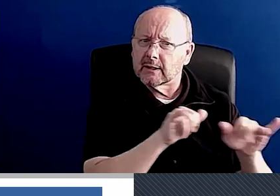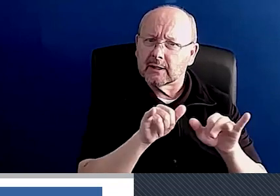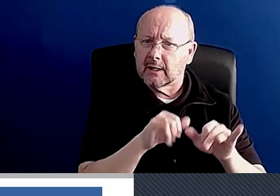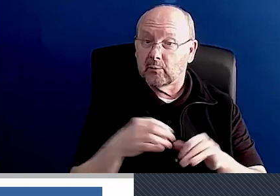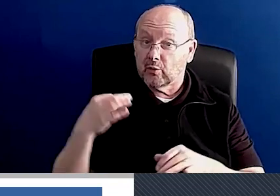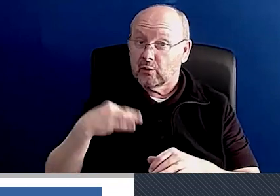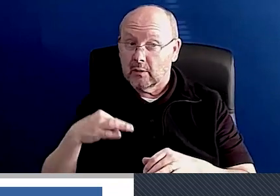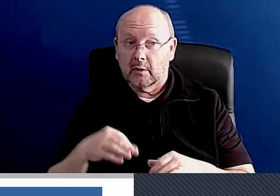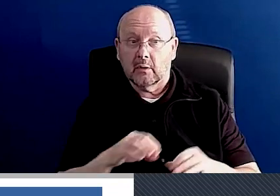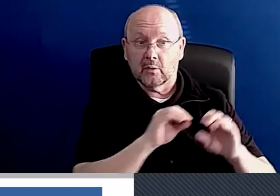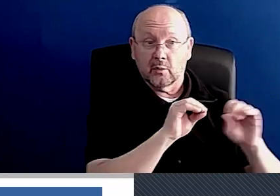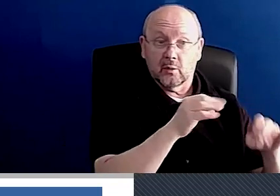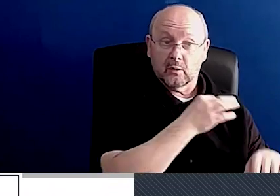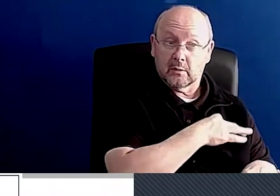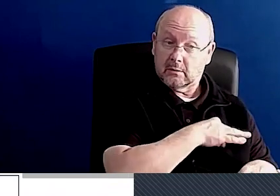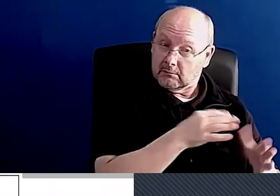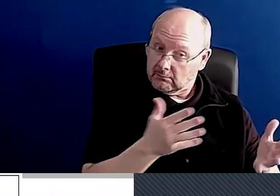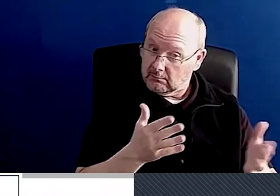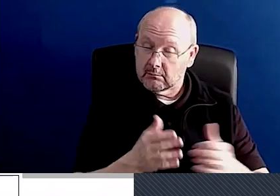Yeah.